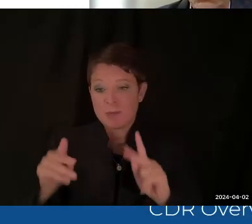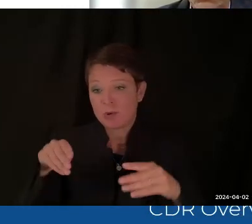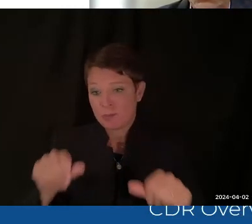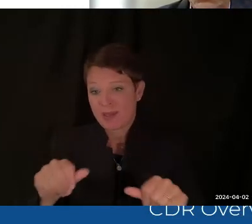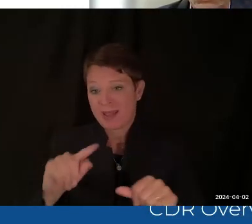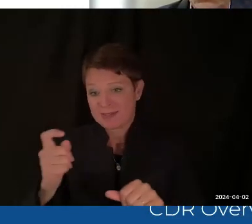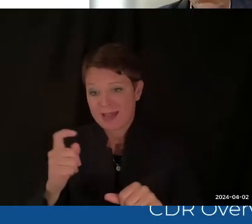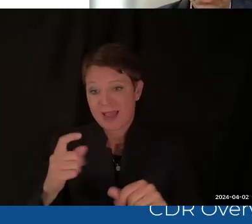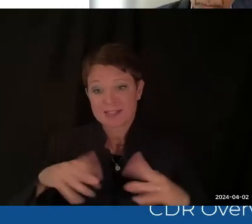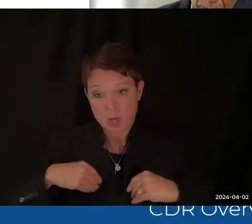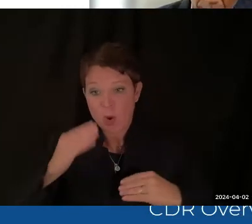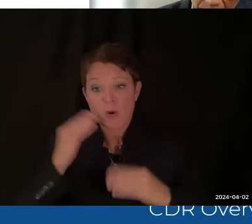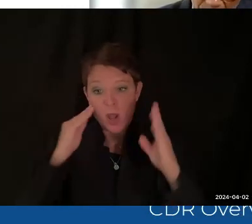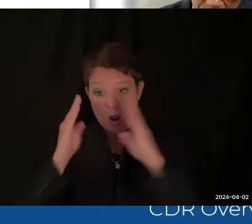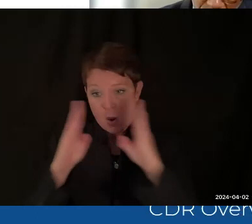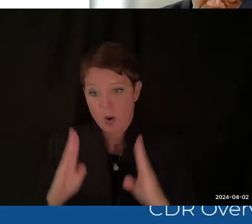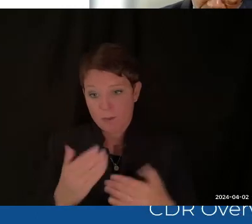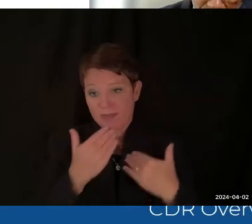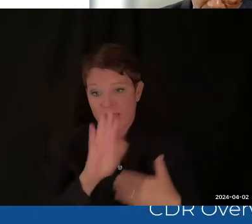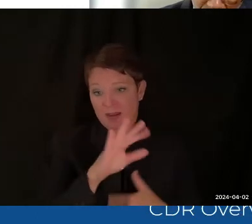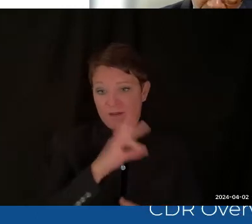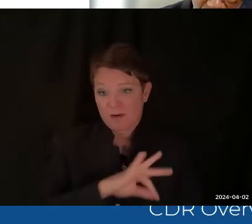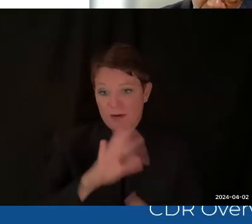Thank you. Thank you for your comment.